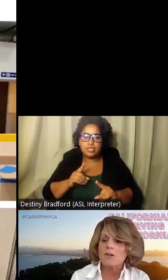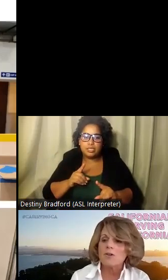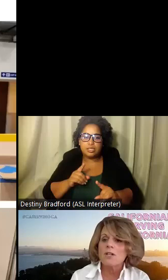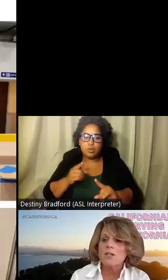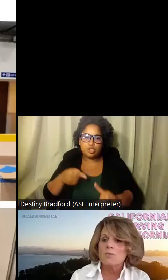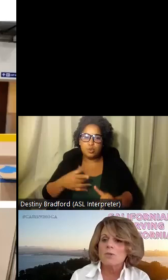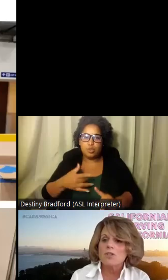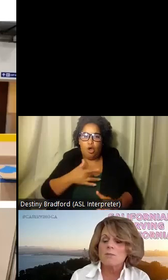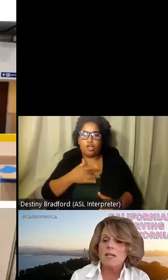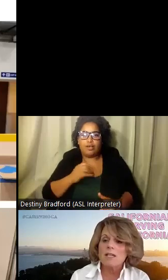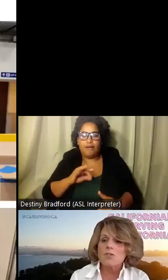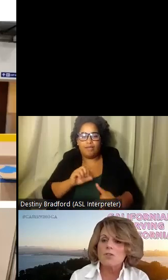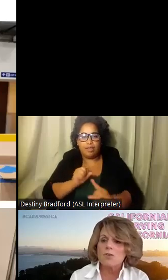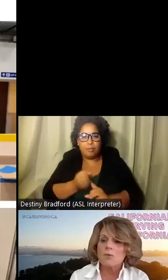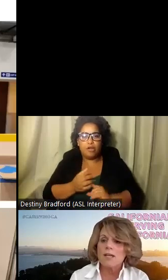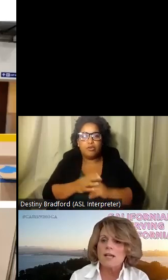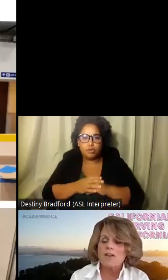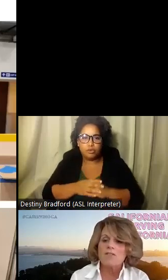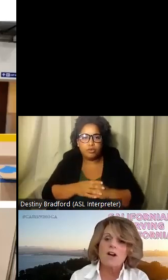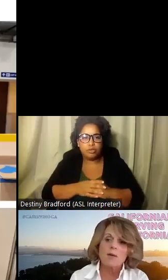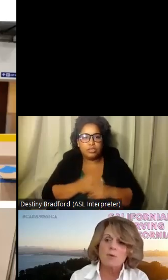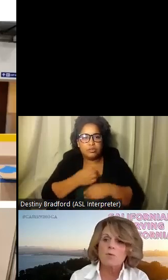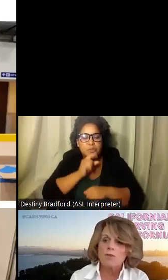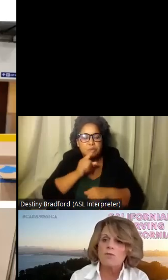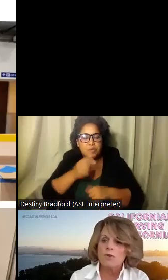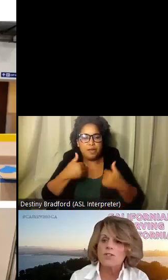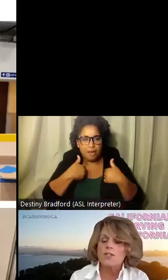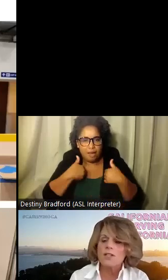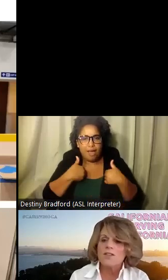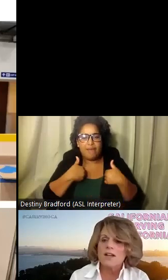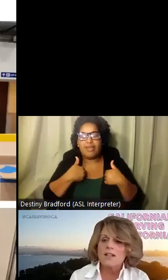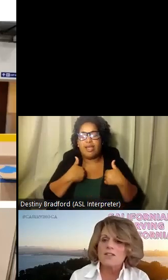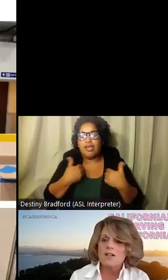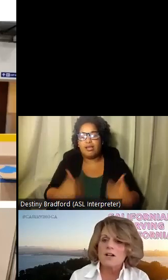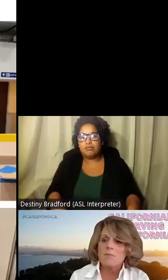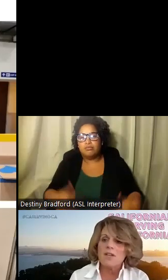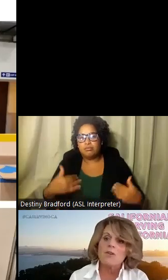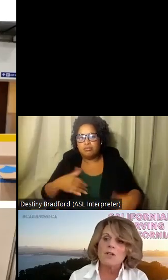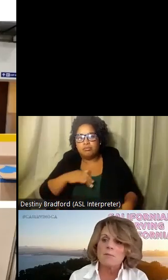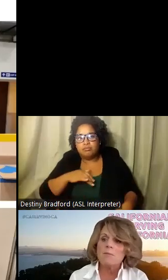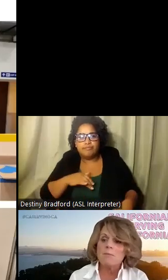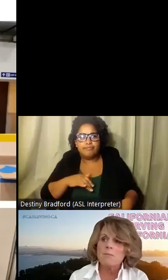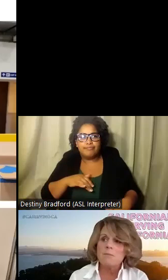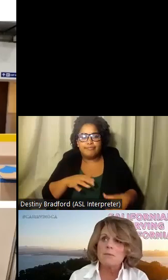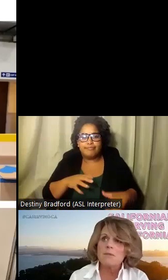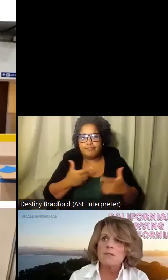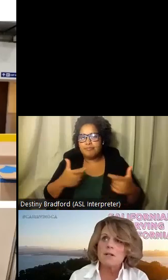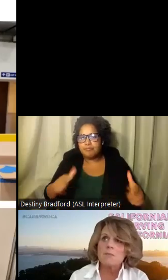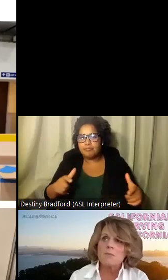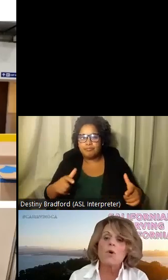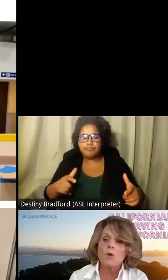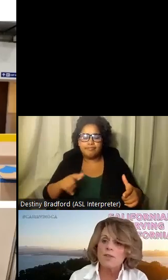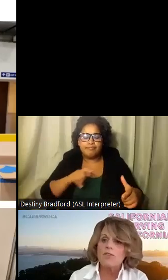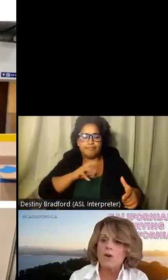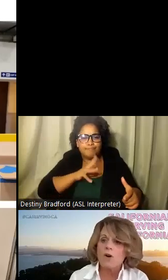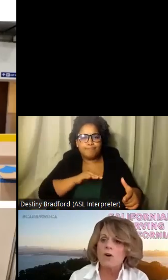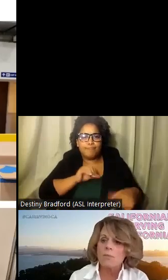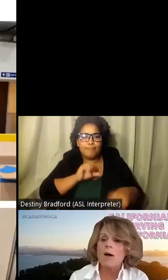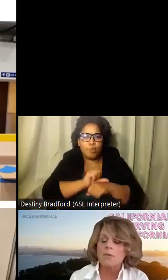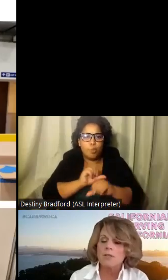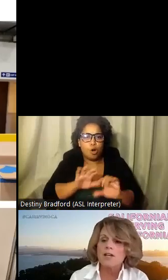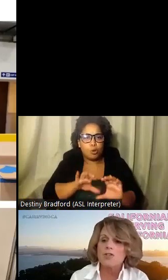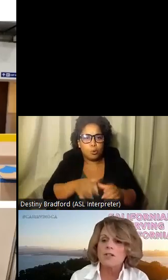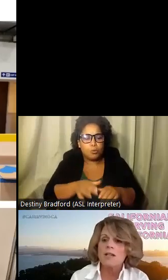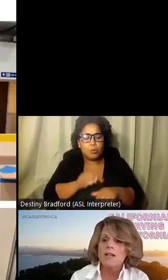of the matter, which is making sure that we have a vibrant workforce that's there to work with